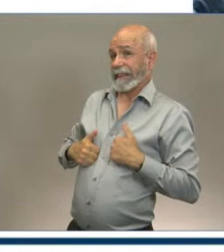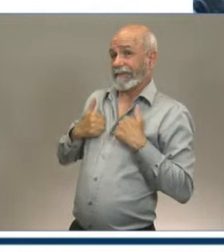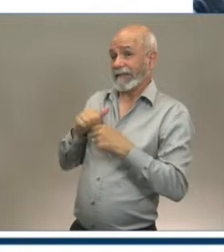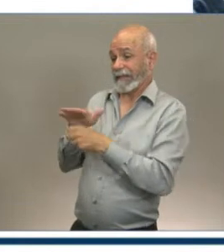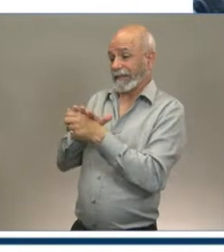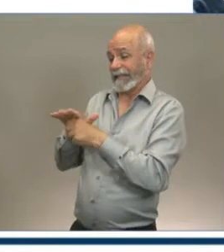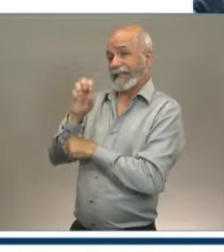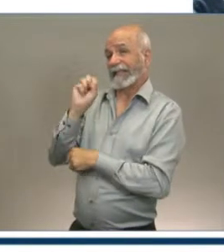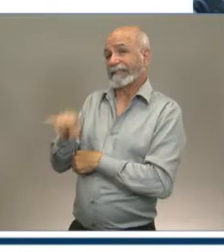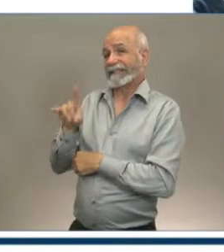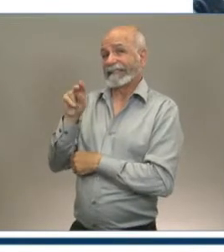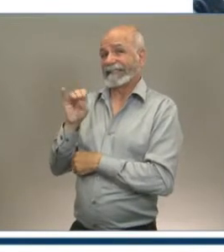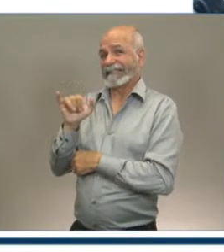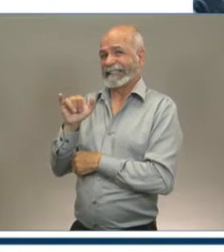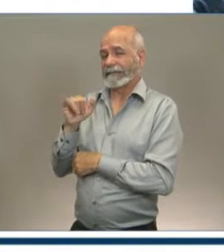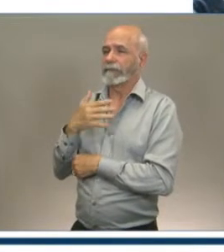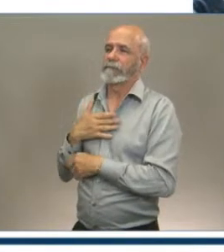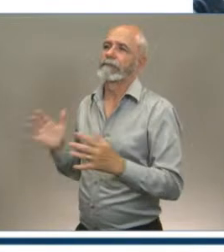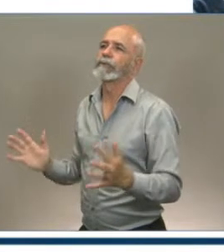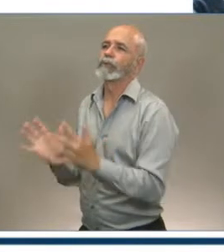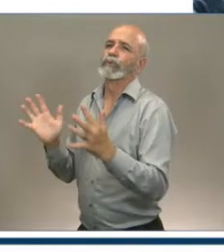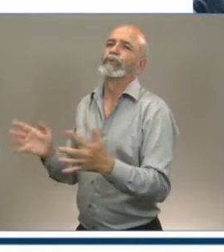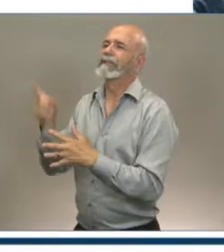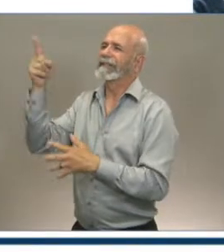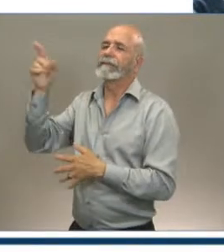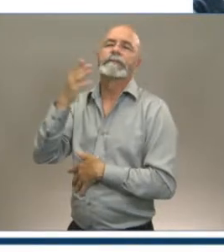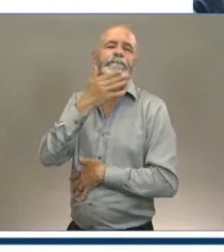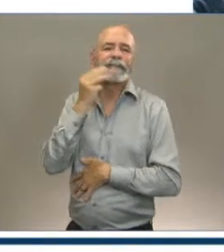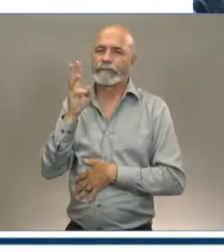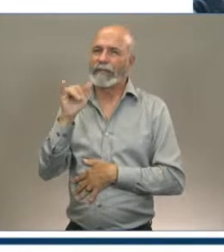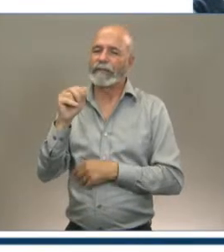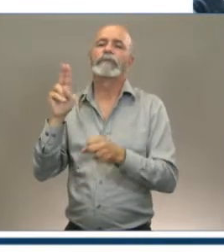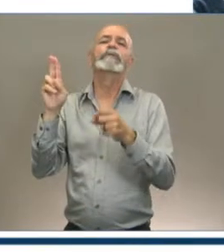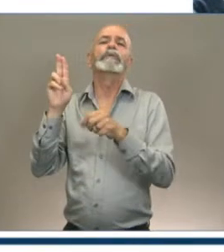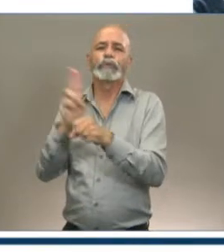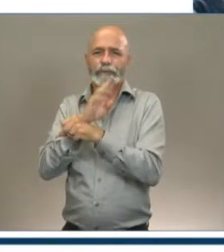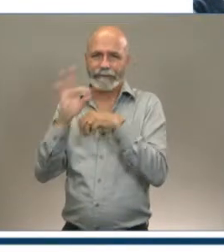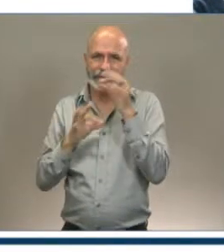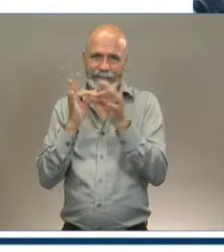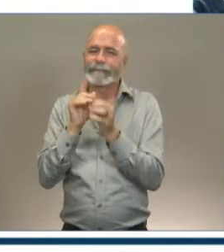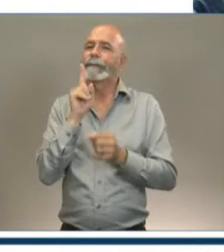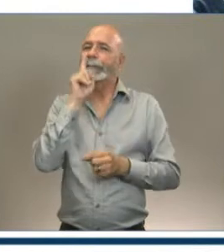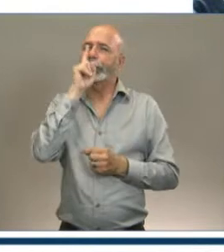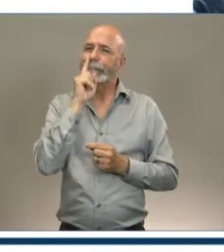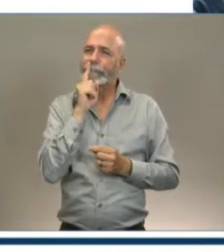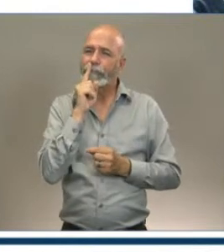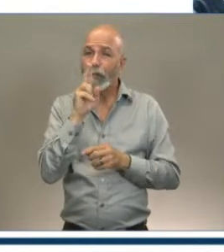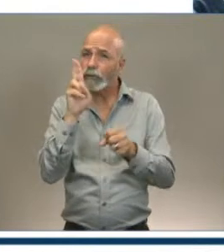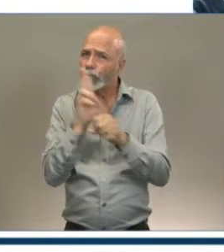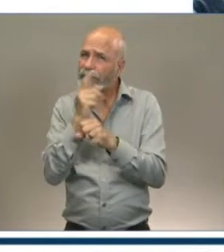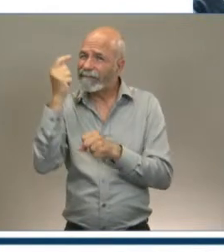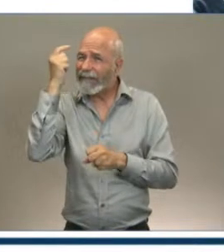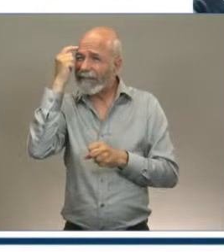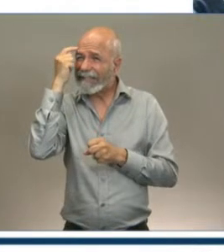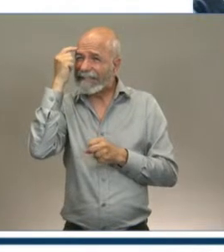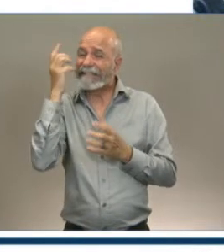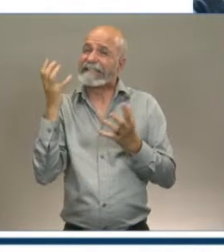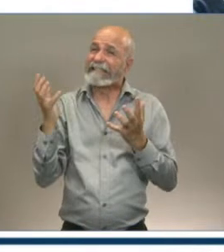area to make sure you're doing your best to get tested, to be very, very mindful of your